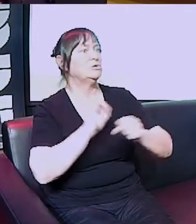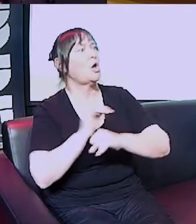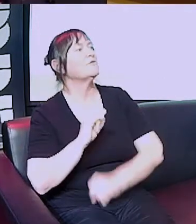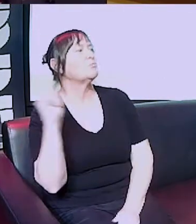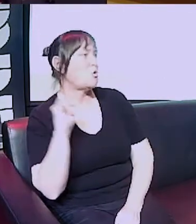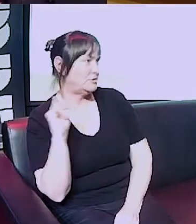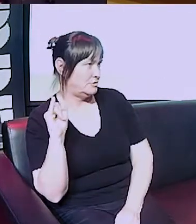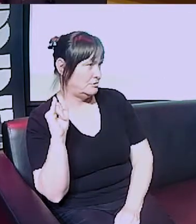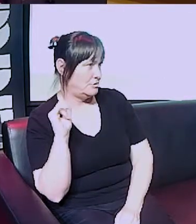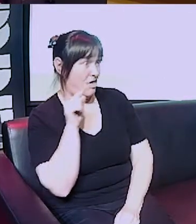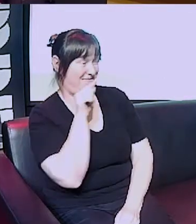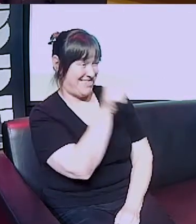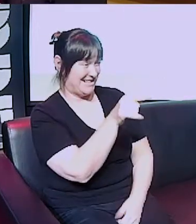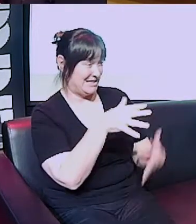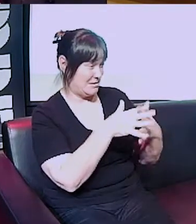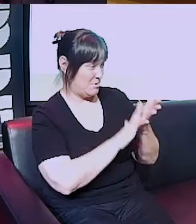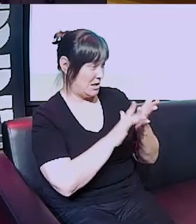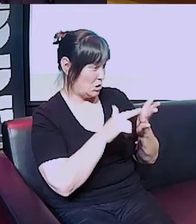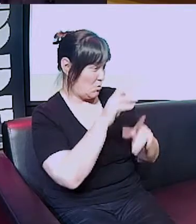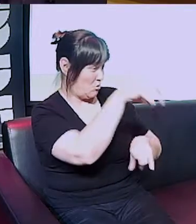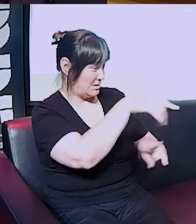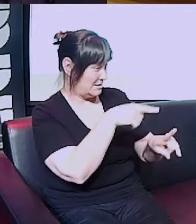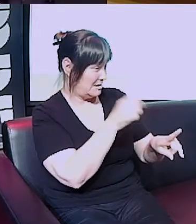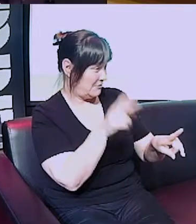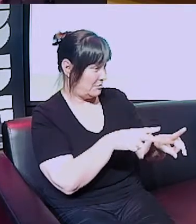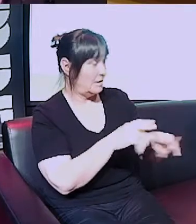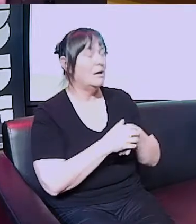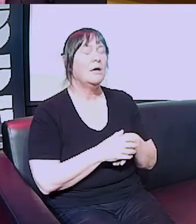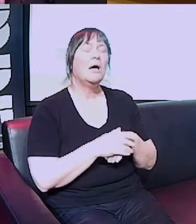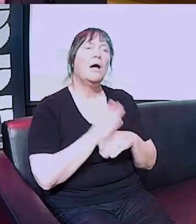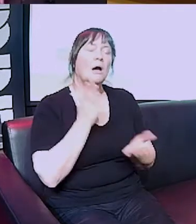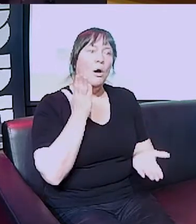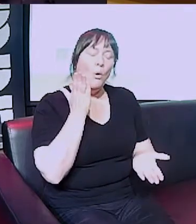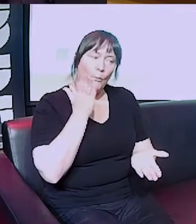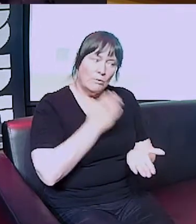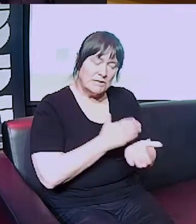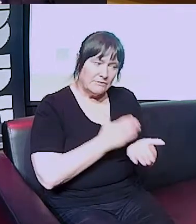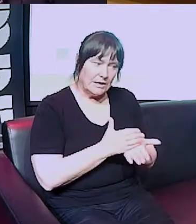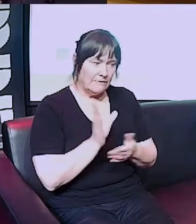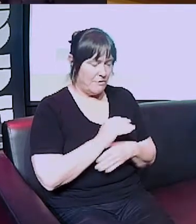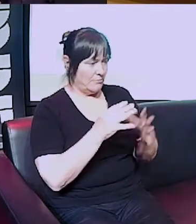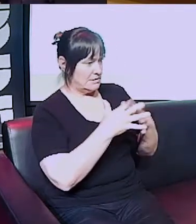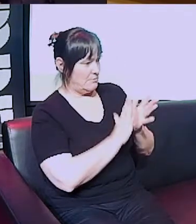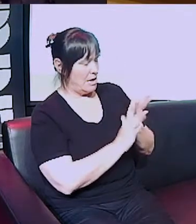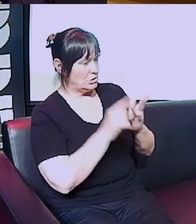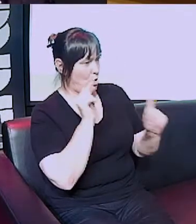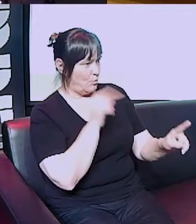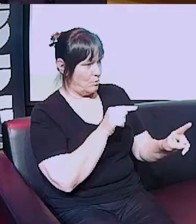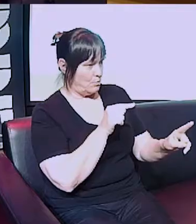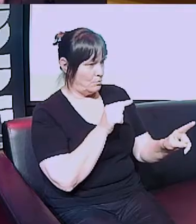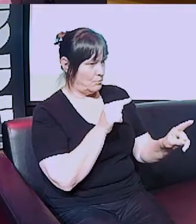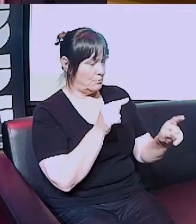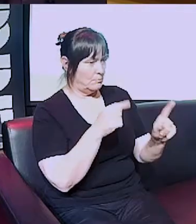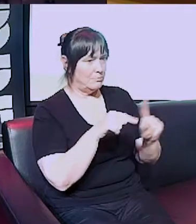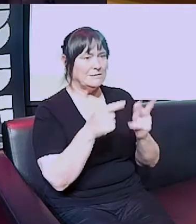That's the WHO speaking. So there is no doubt that from the WHO and from